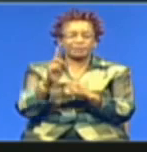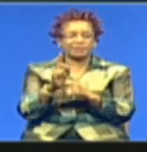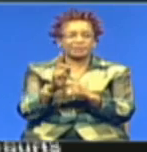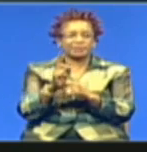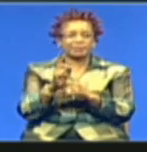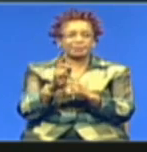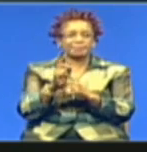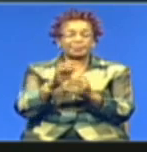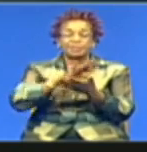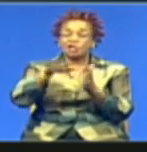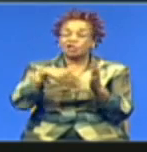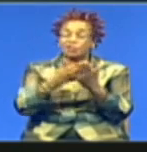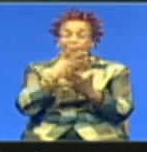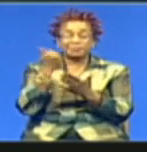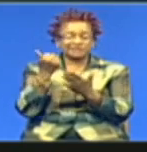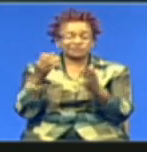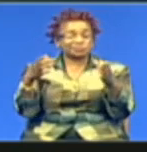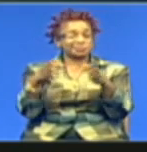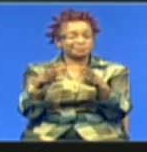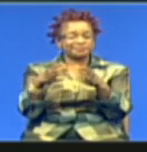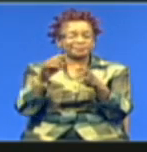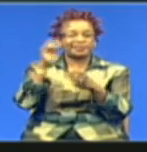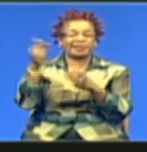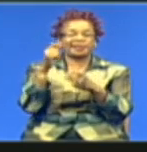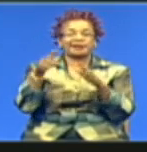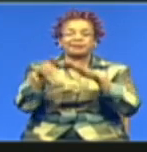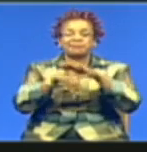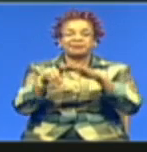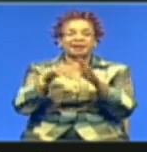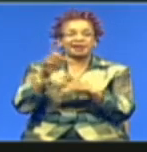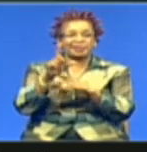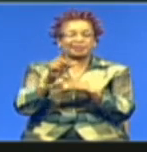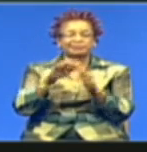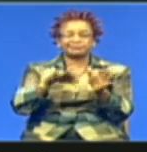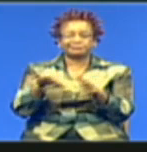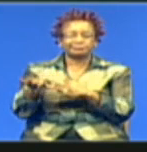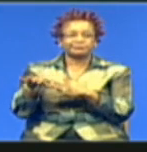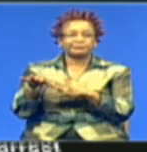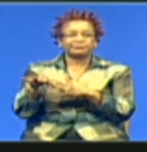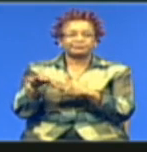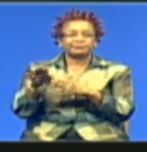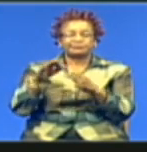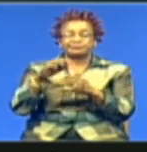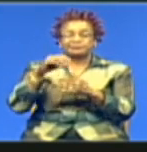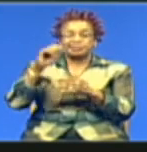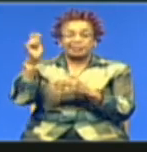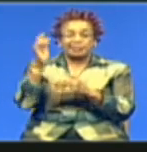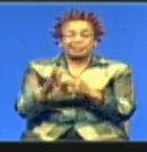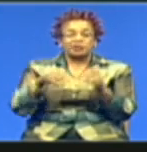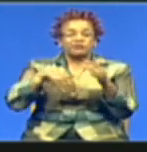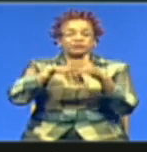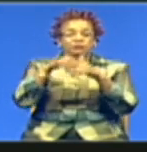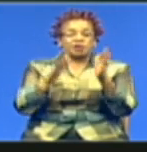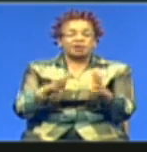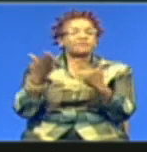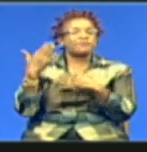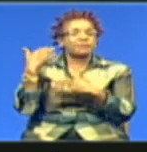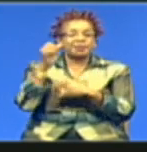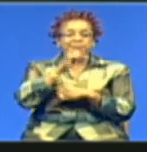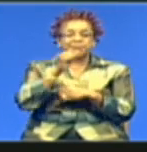All the best to Wazito FC in the Kenyan Premier League. Moving on, legendary Kenyan footballer and ardent Manchester United fan, Mzee